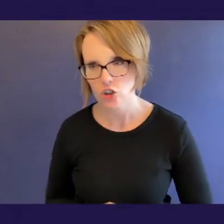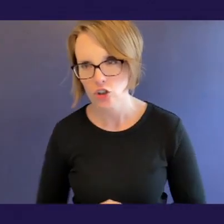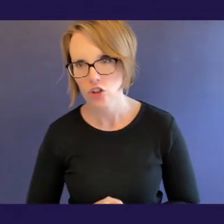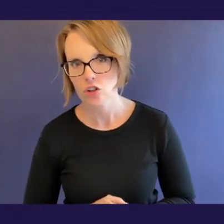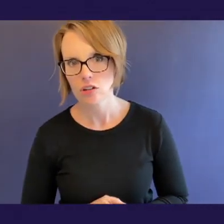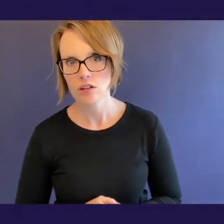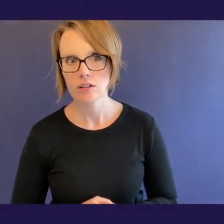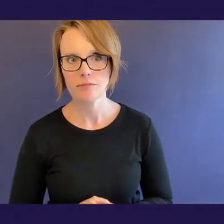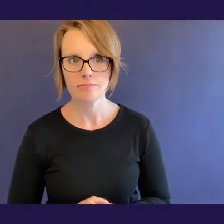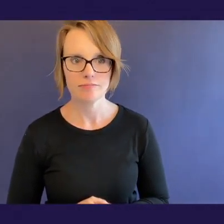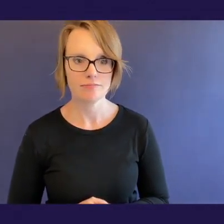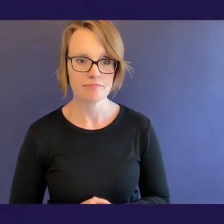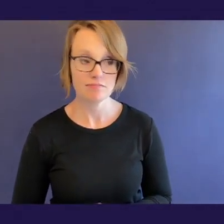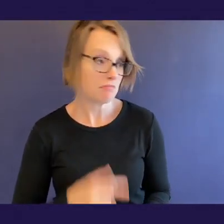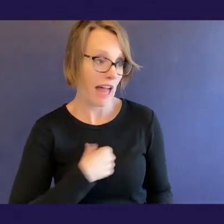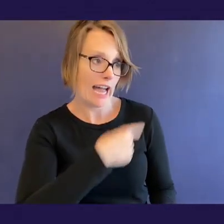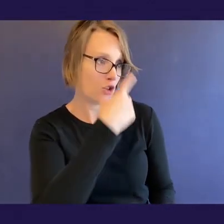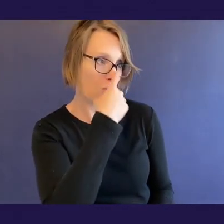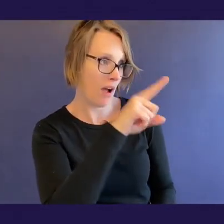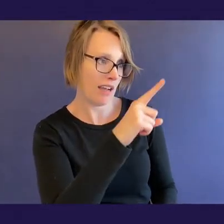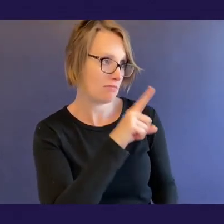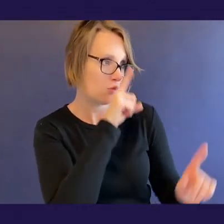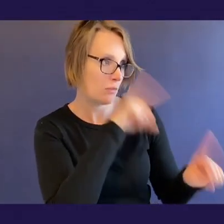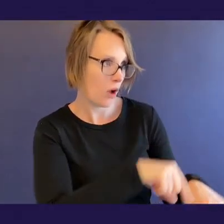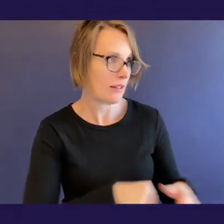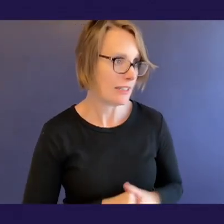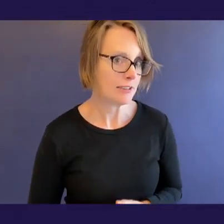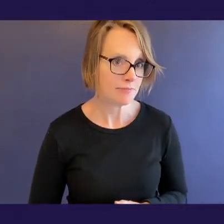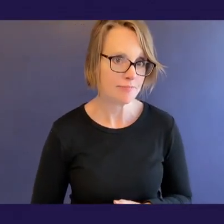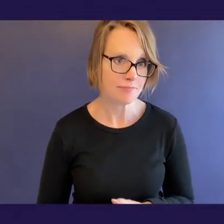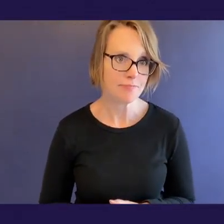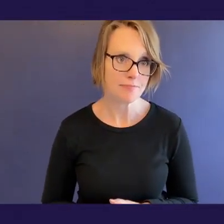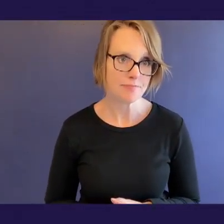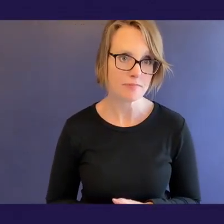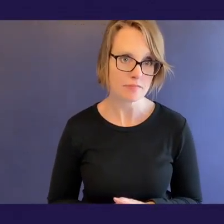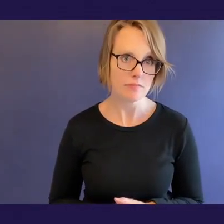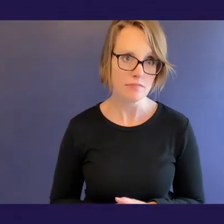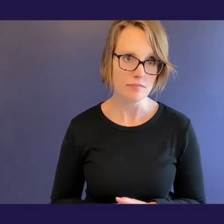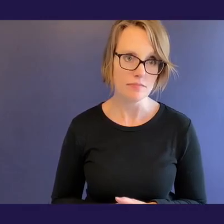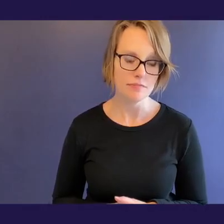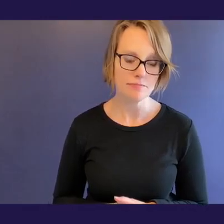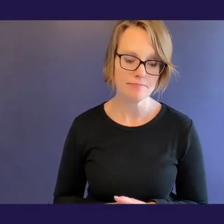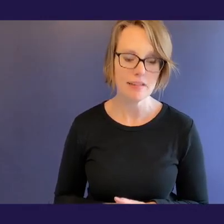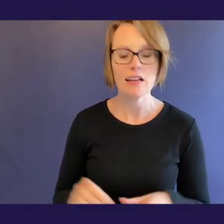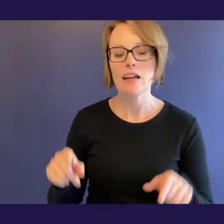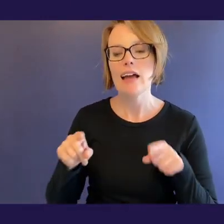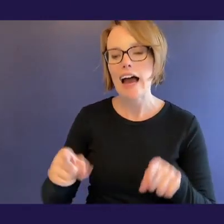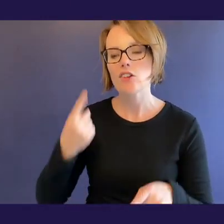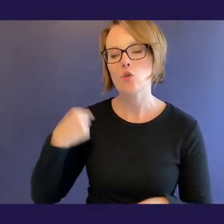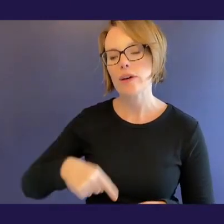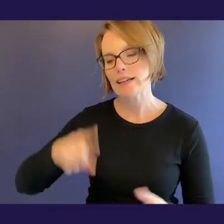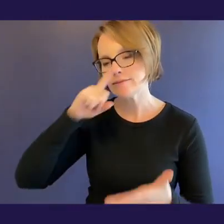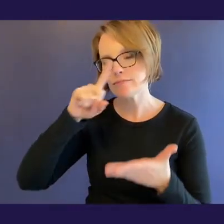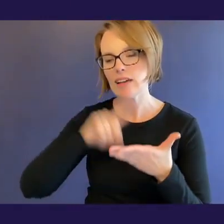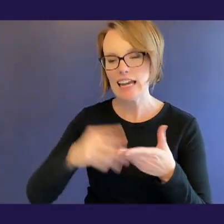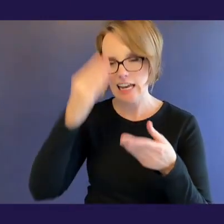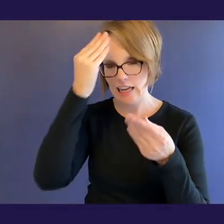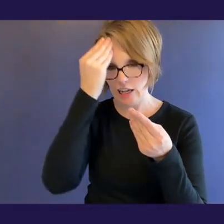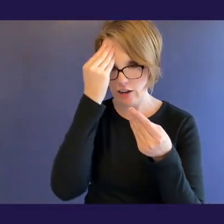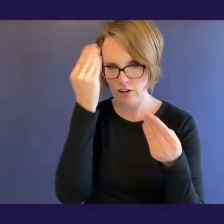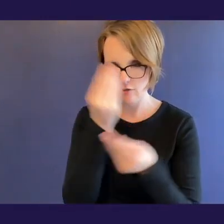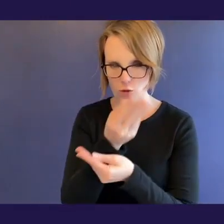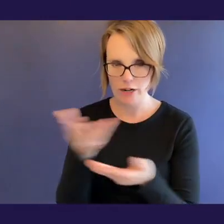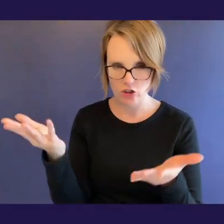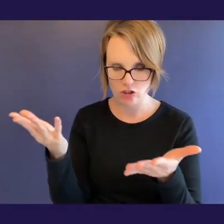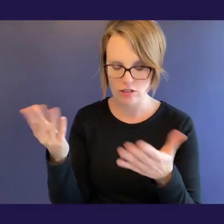I'm happy to take that on. I think that as we look at information giving, it's education and